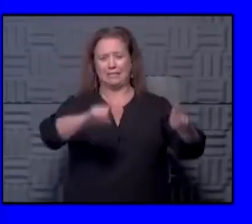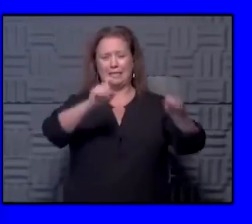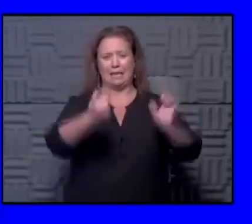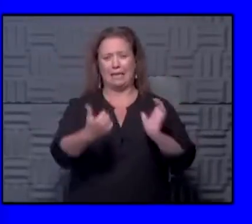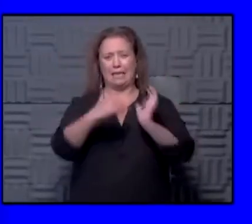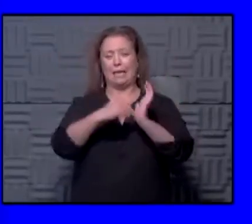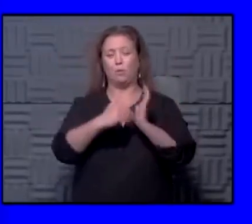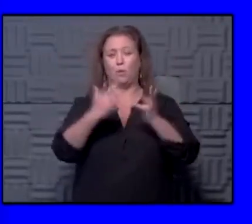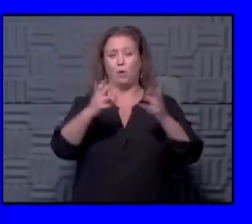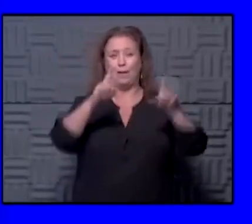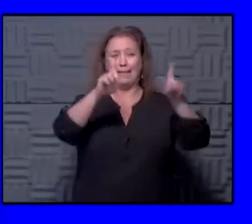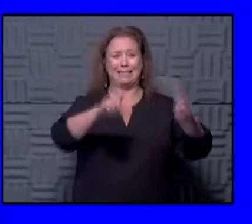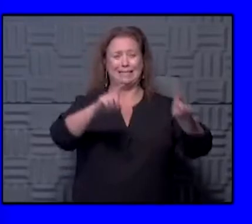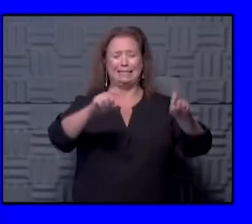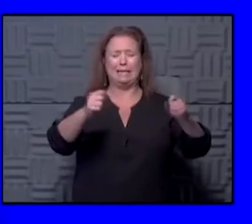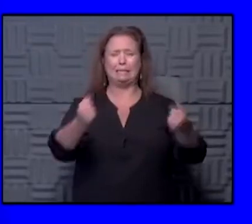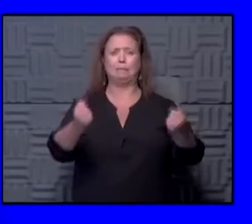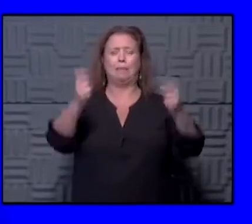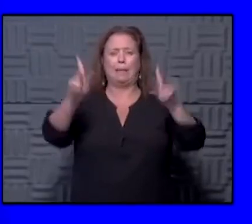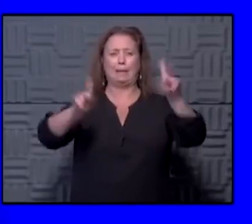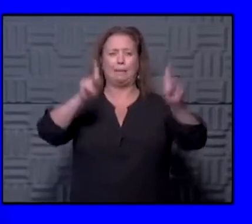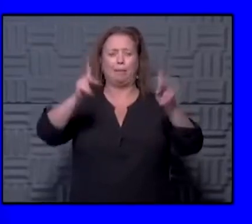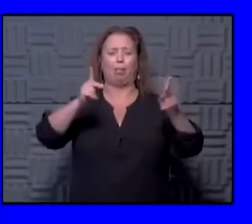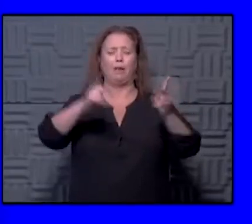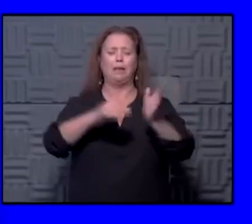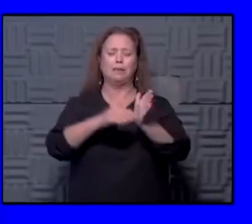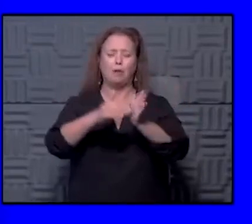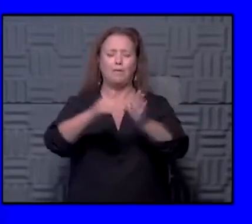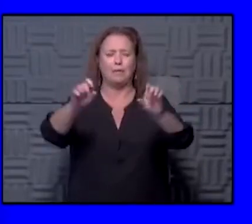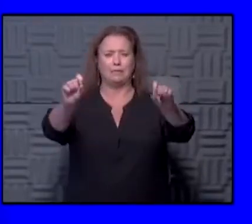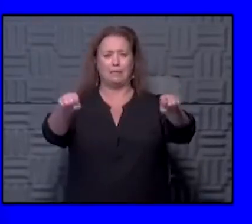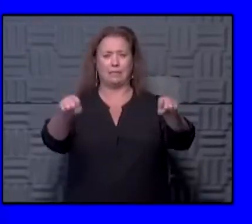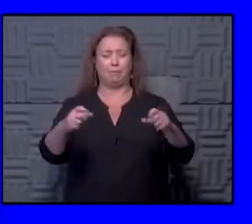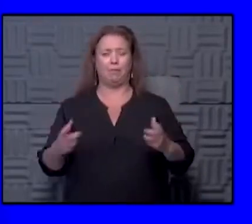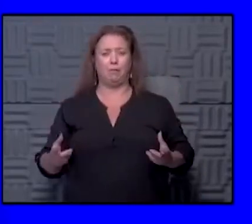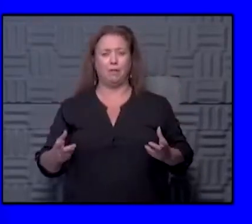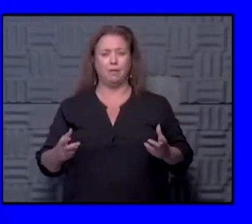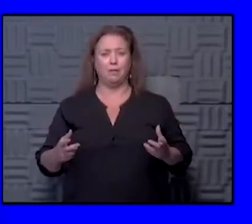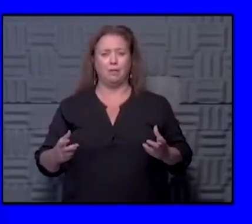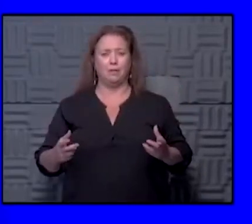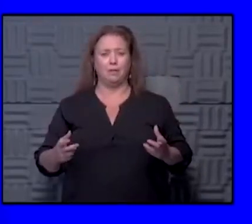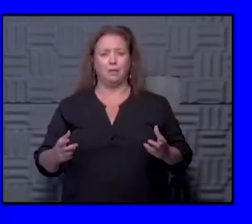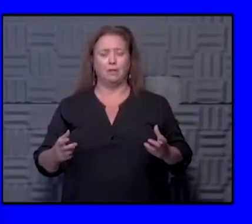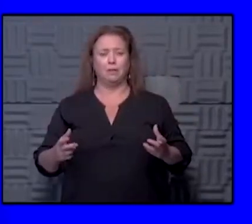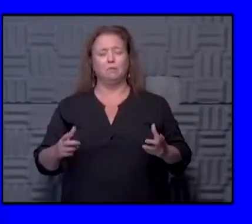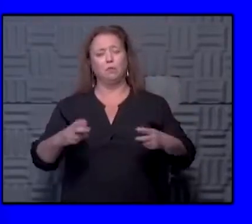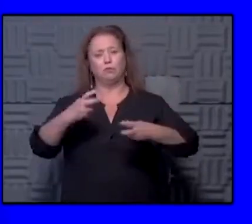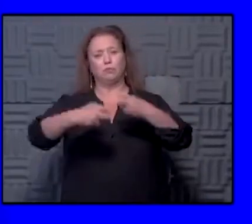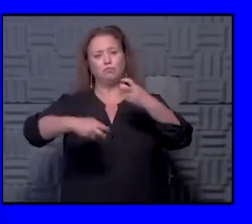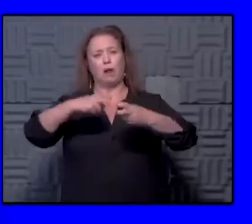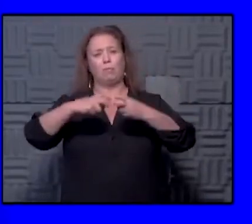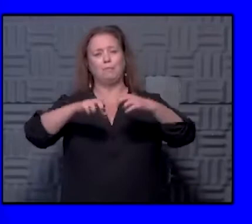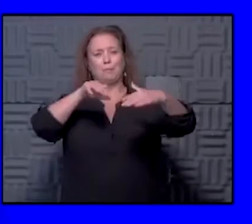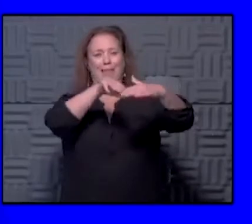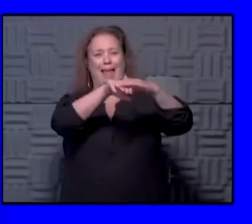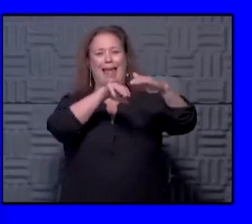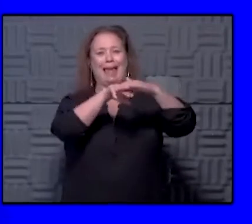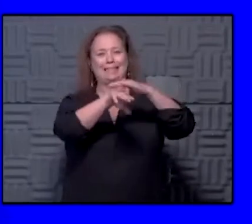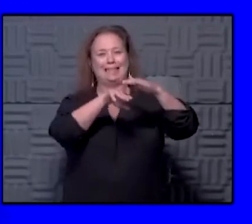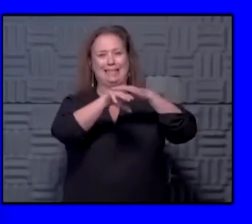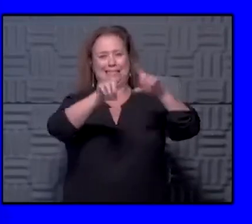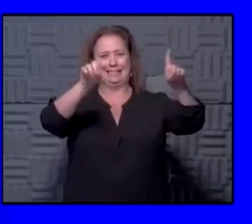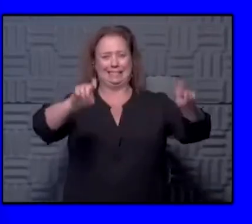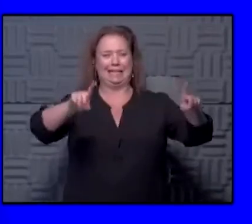again, like to be able to test as many people as possible, as frequently as possible. There has been problems with access